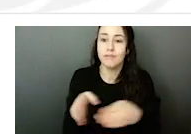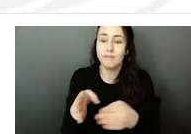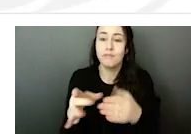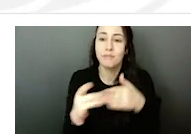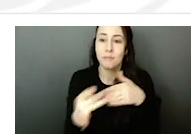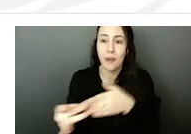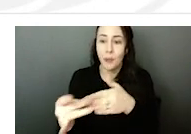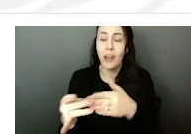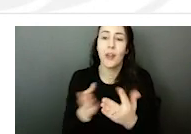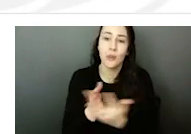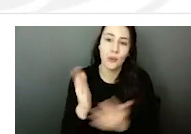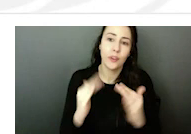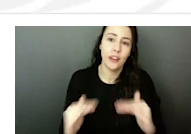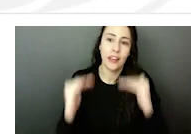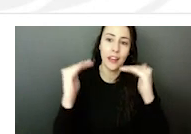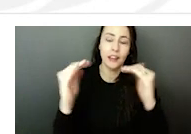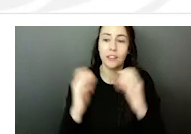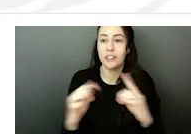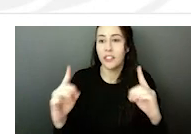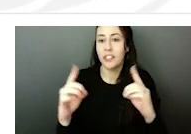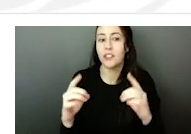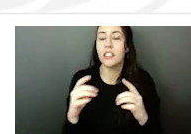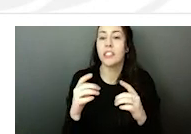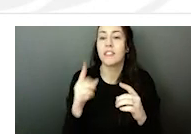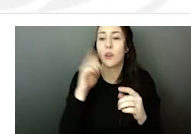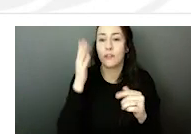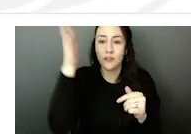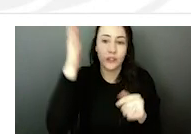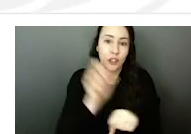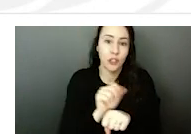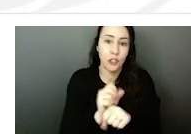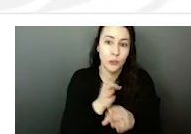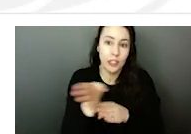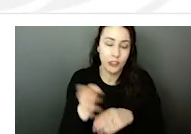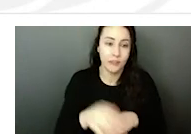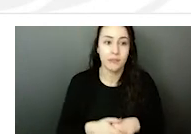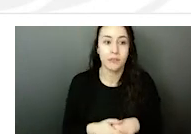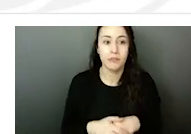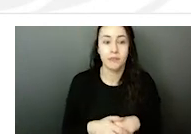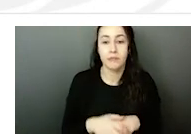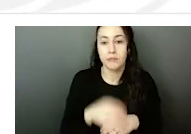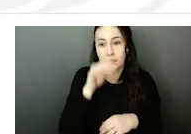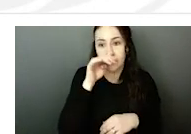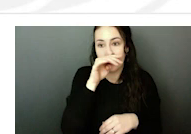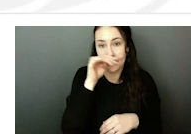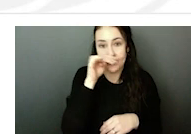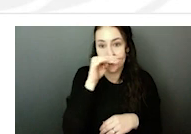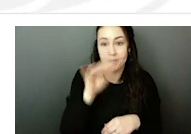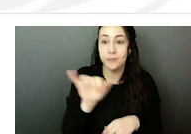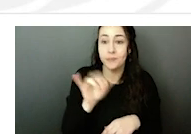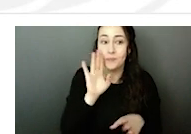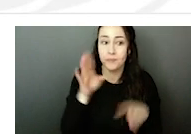education into their career. Similarly, a focus here on